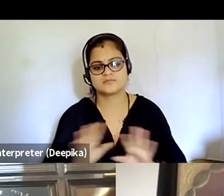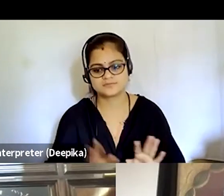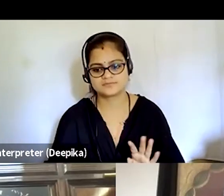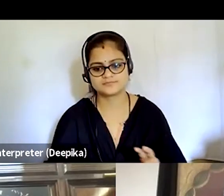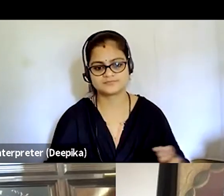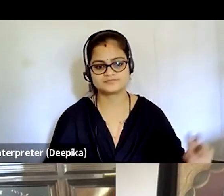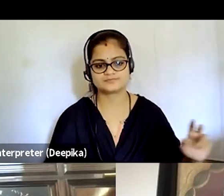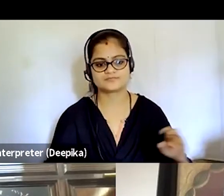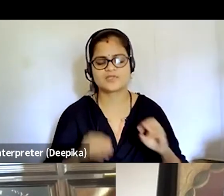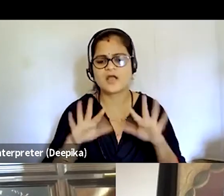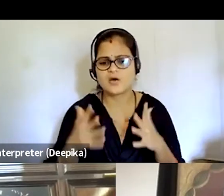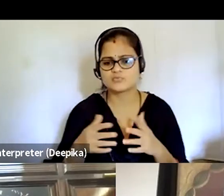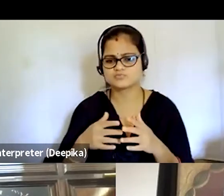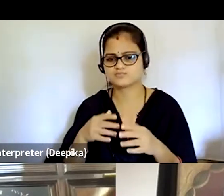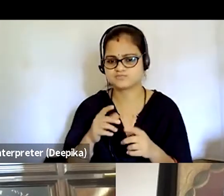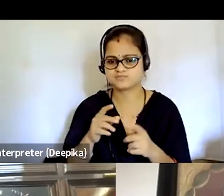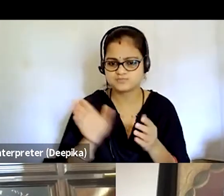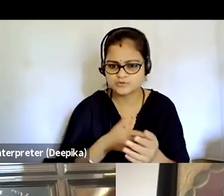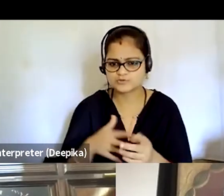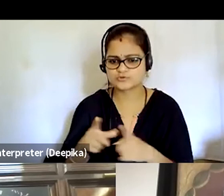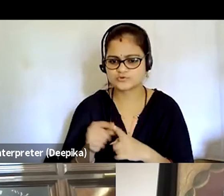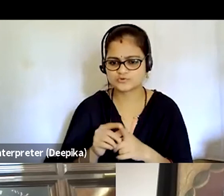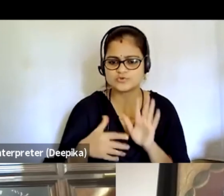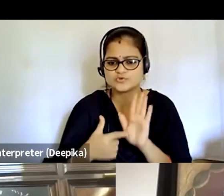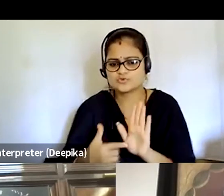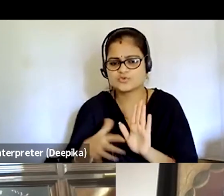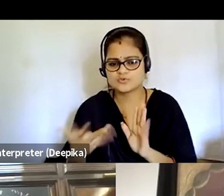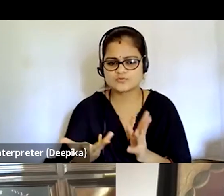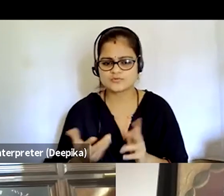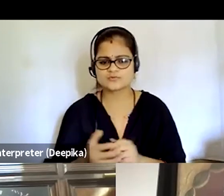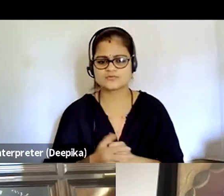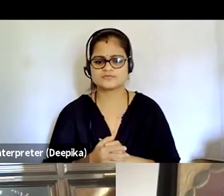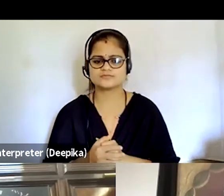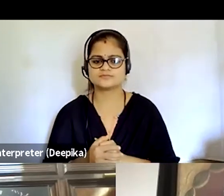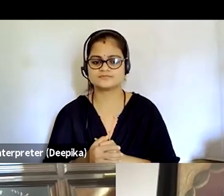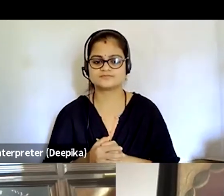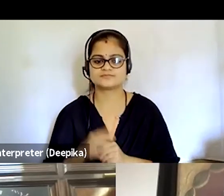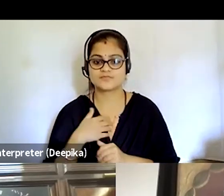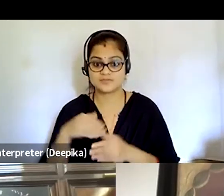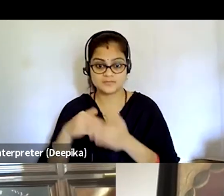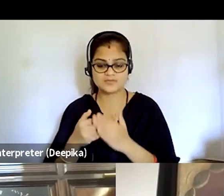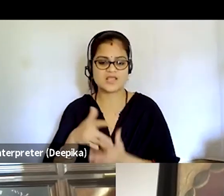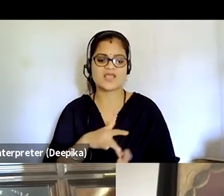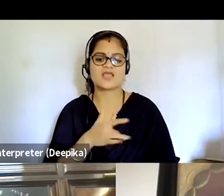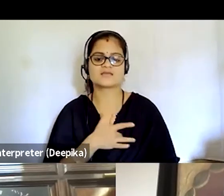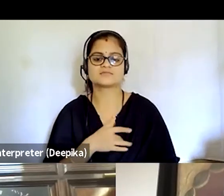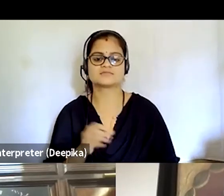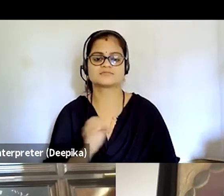the band. Yeah. And that time the people did not have the habit of buying tickets.